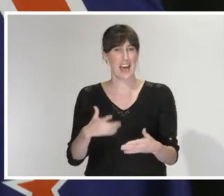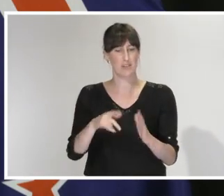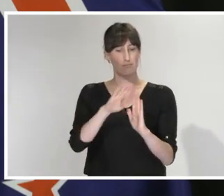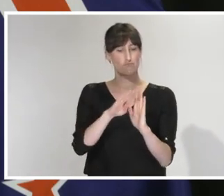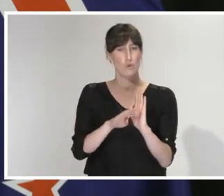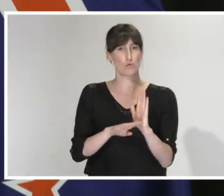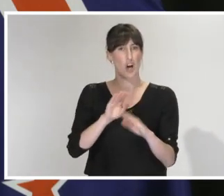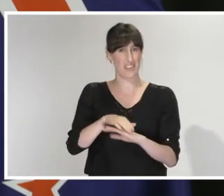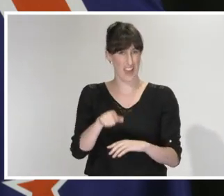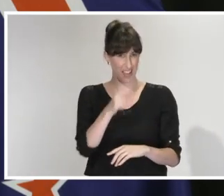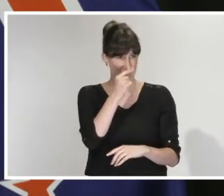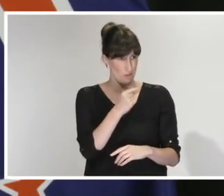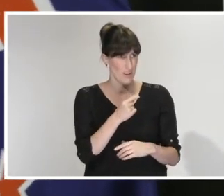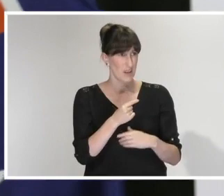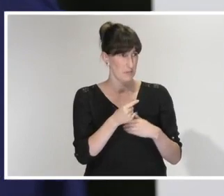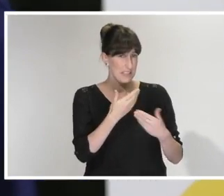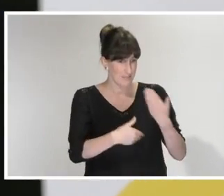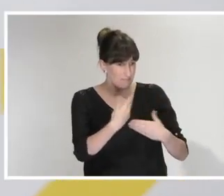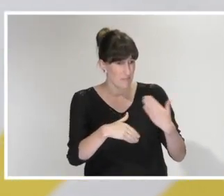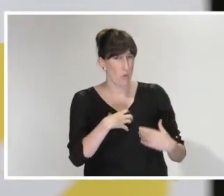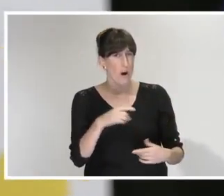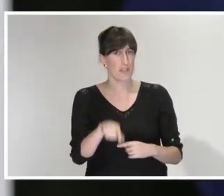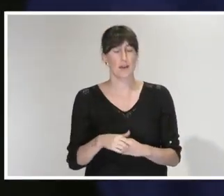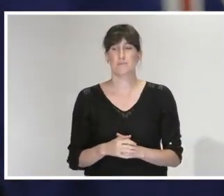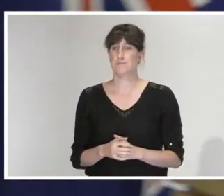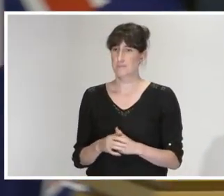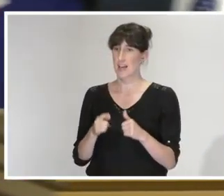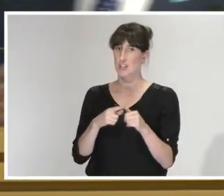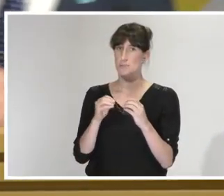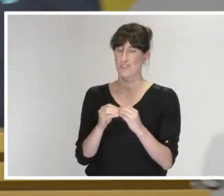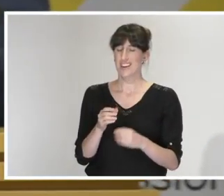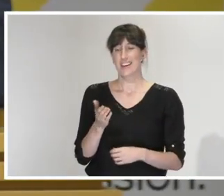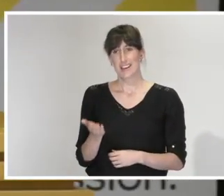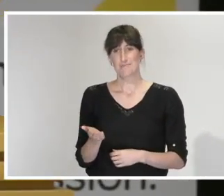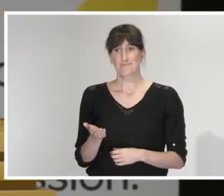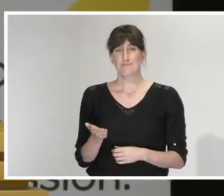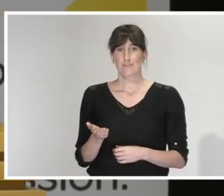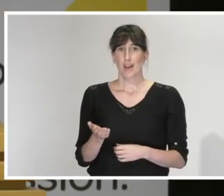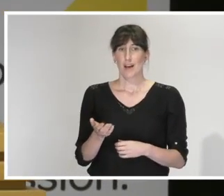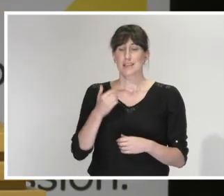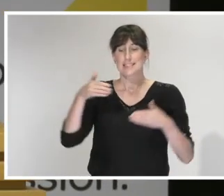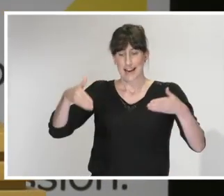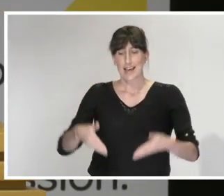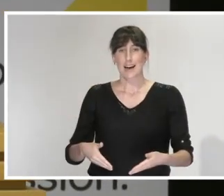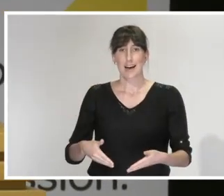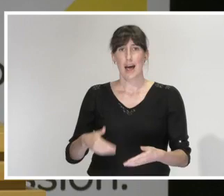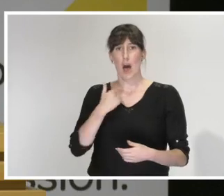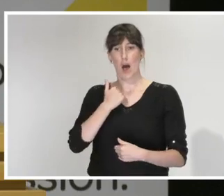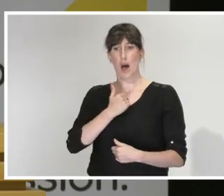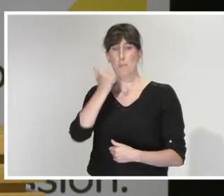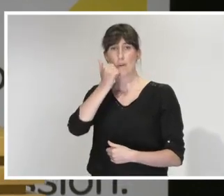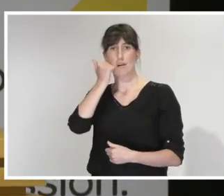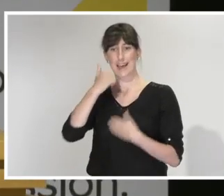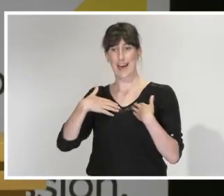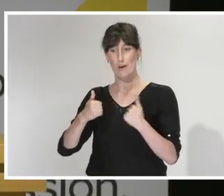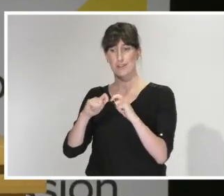please? Yes, sure, and the advice around tangihanga has been led very much by our team within them, and our Māori Health team, and John Whanga, who's the